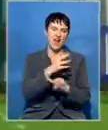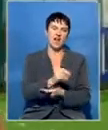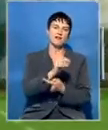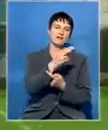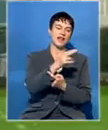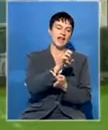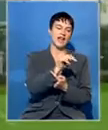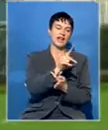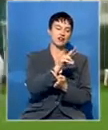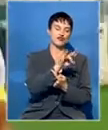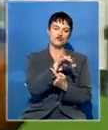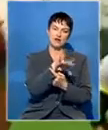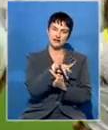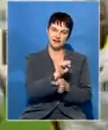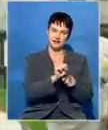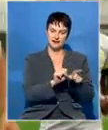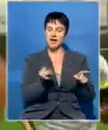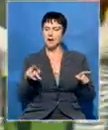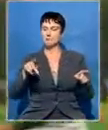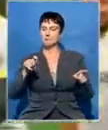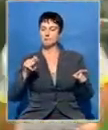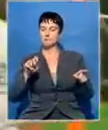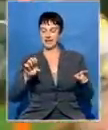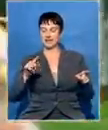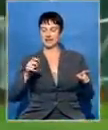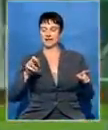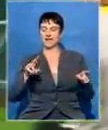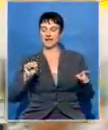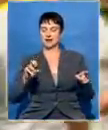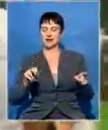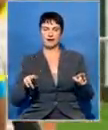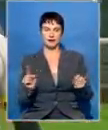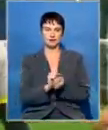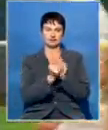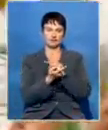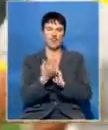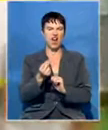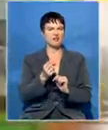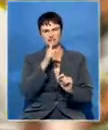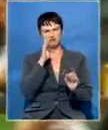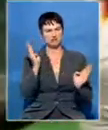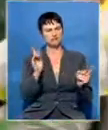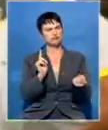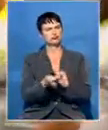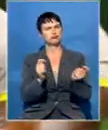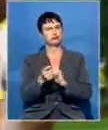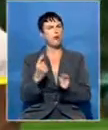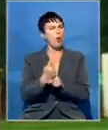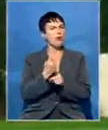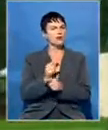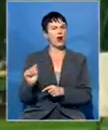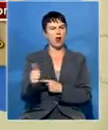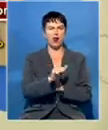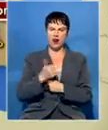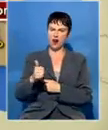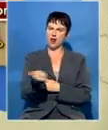he sacrifices the number 14 jersey to JP Peterson. The 5 changes are straight swaps, which is seen as part of Meyer's rotational